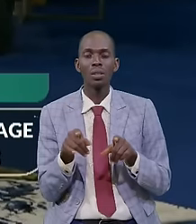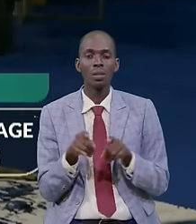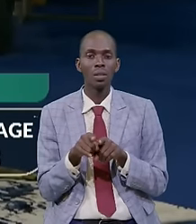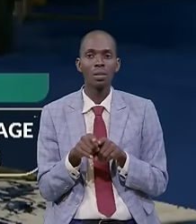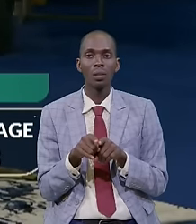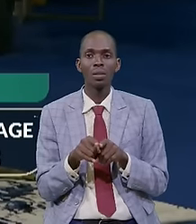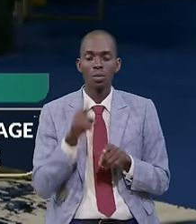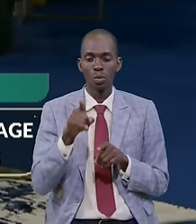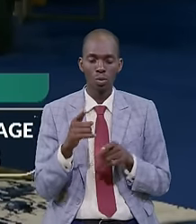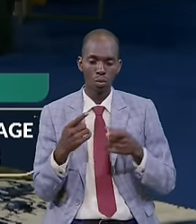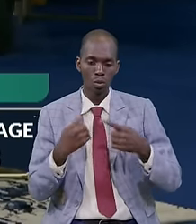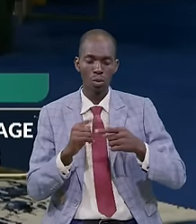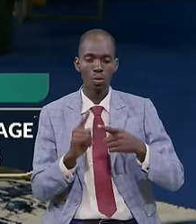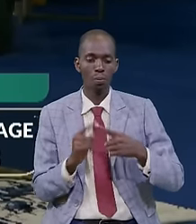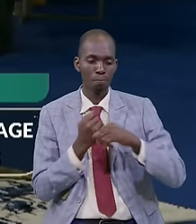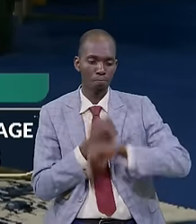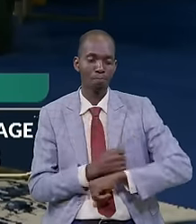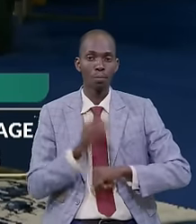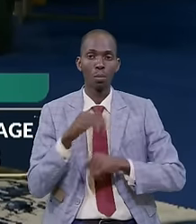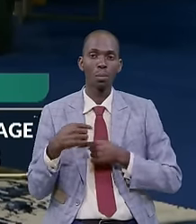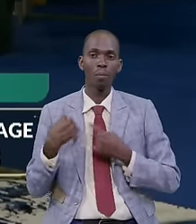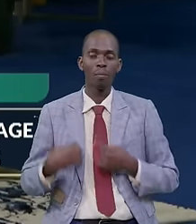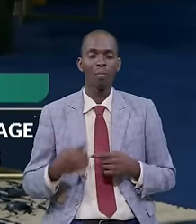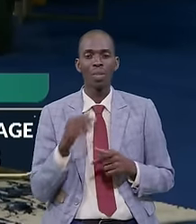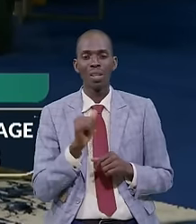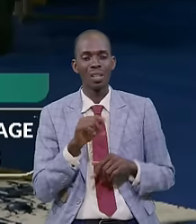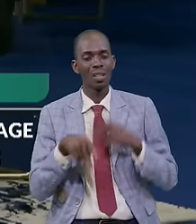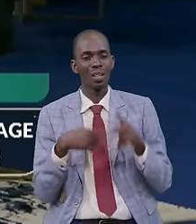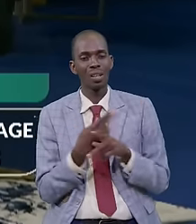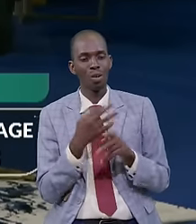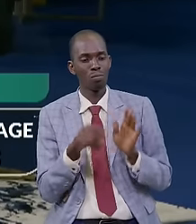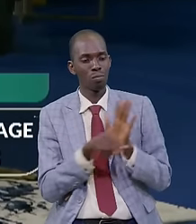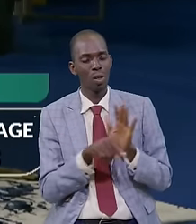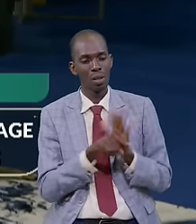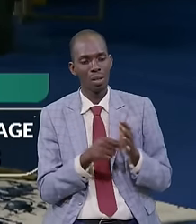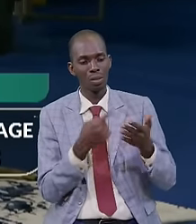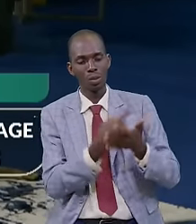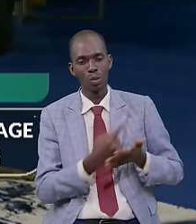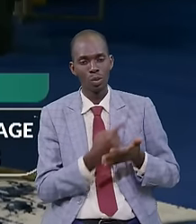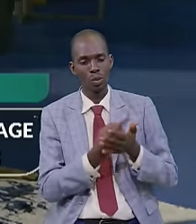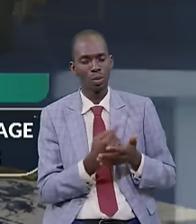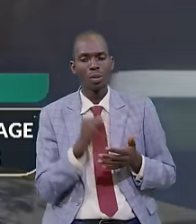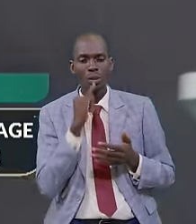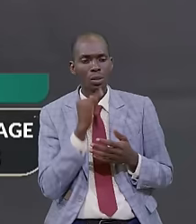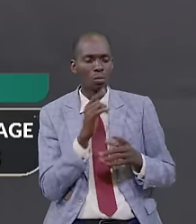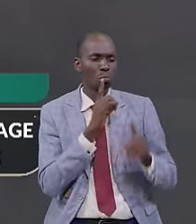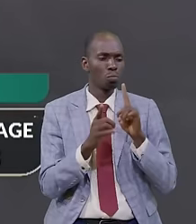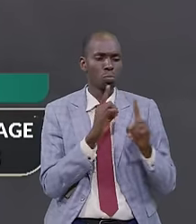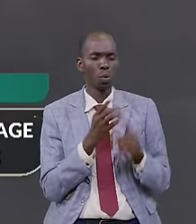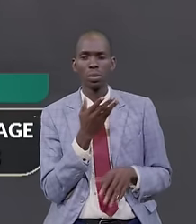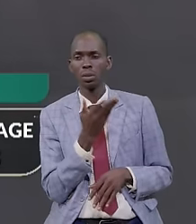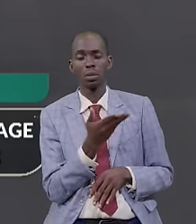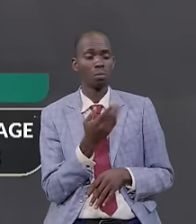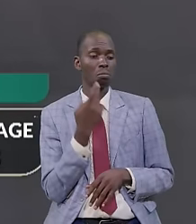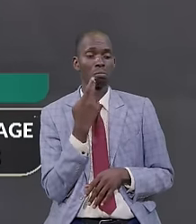you protect your heart. A kind of negative utterance is going on. We